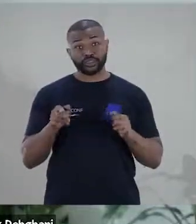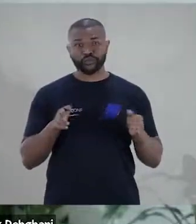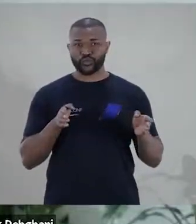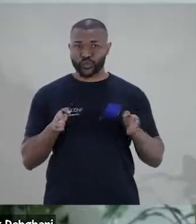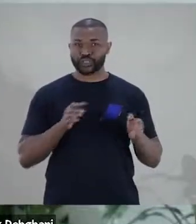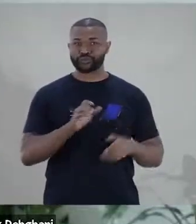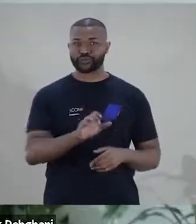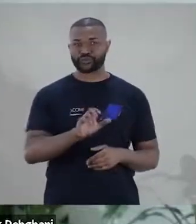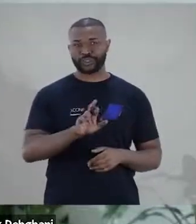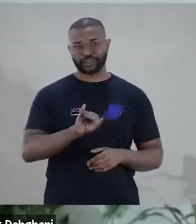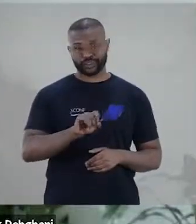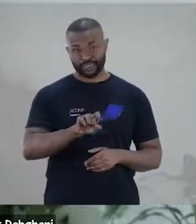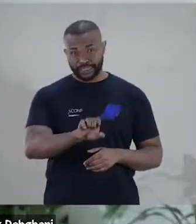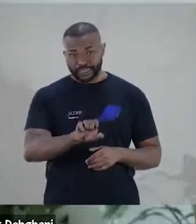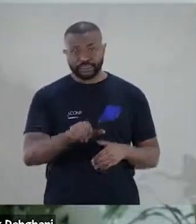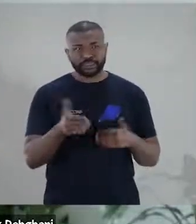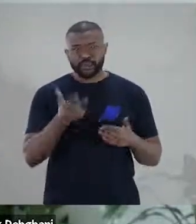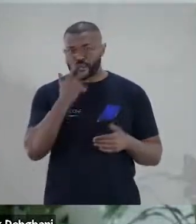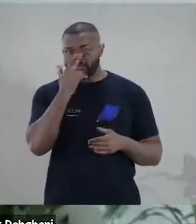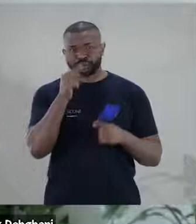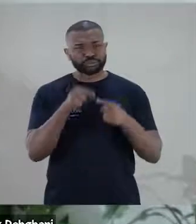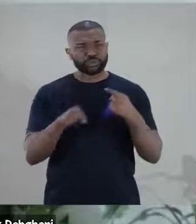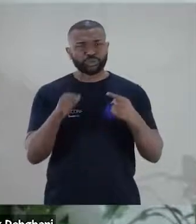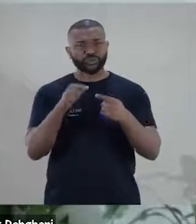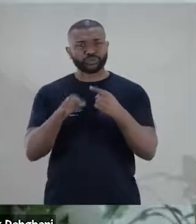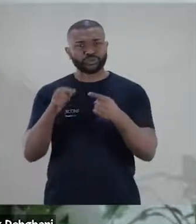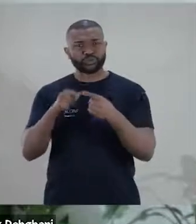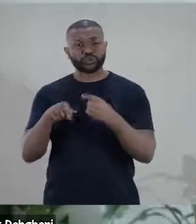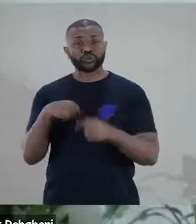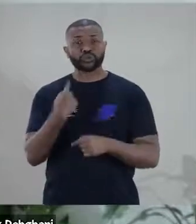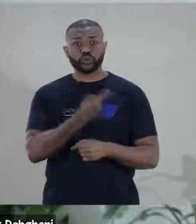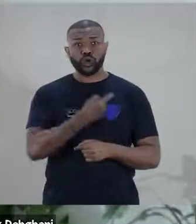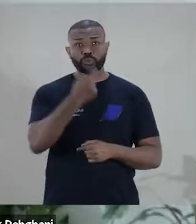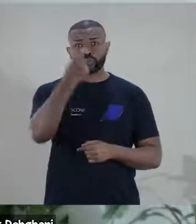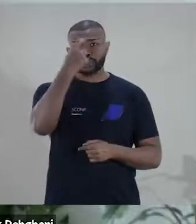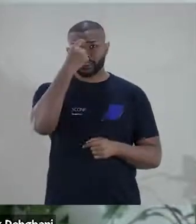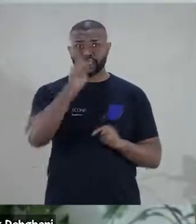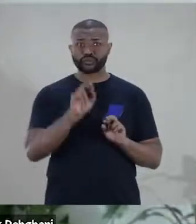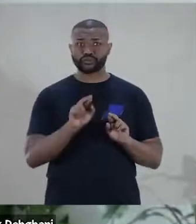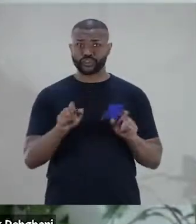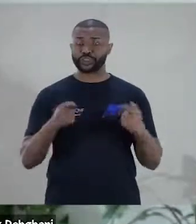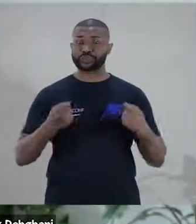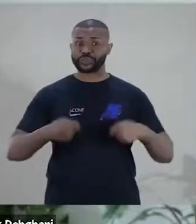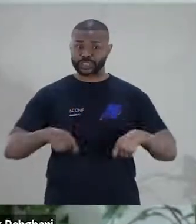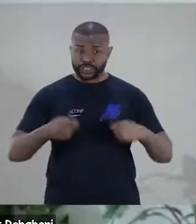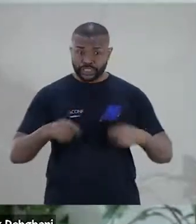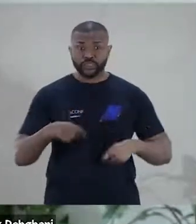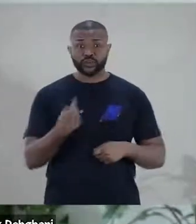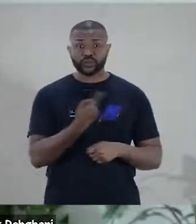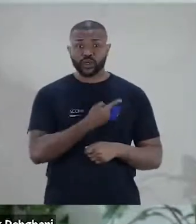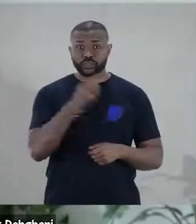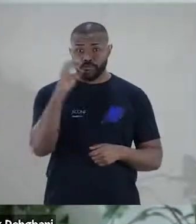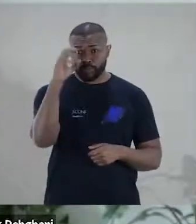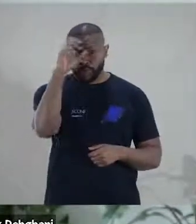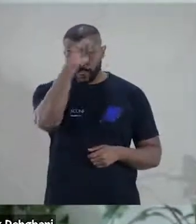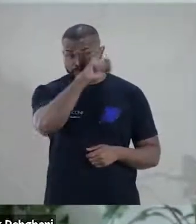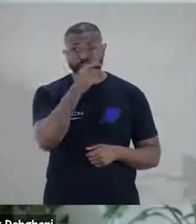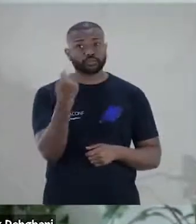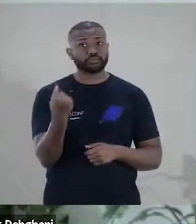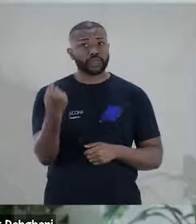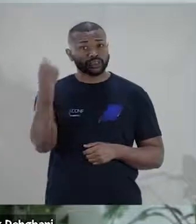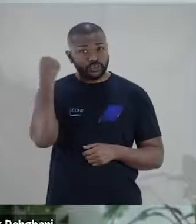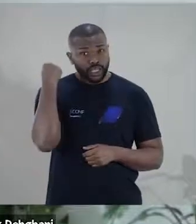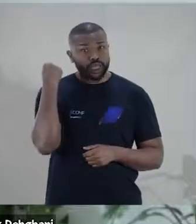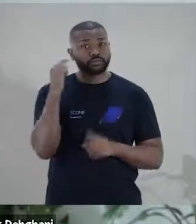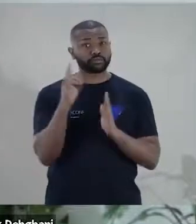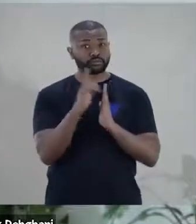was the moment of crisis, that things just didn't make sense, and we needed to think out of the box and come up and learn from what we had